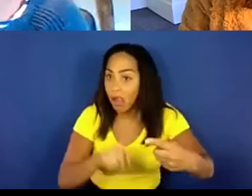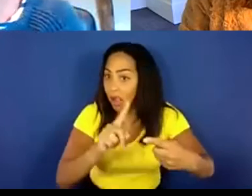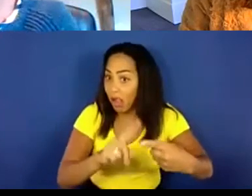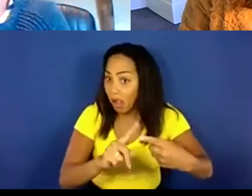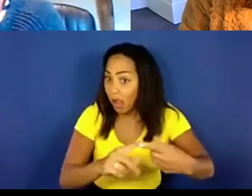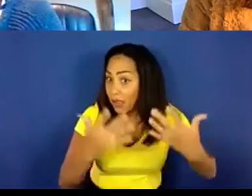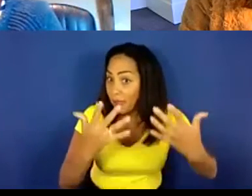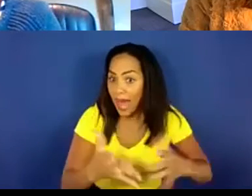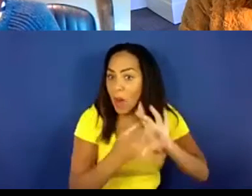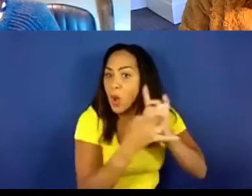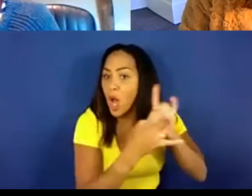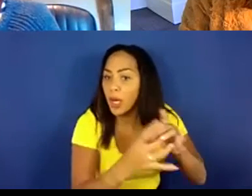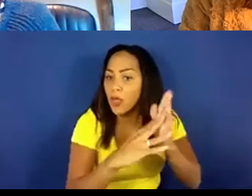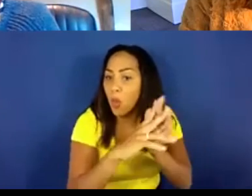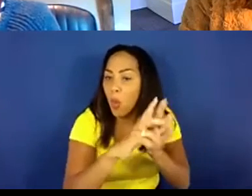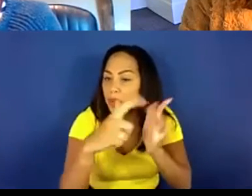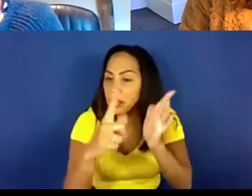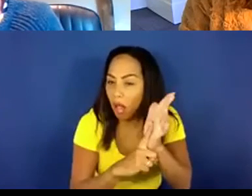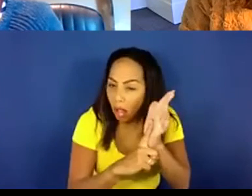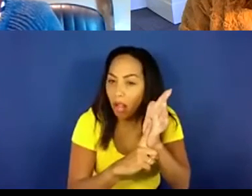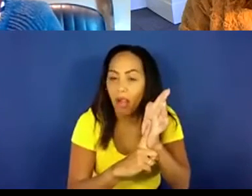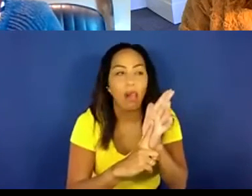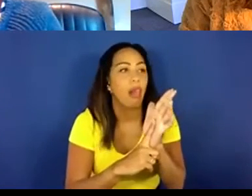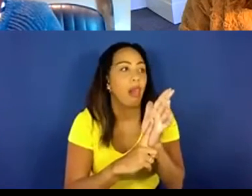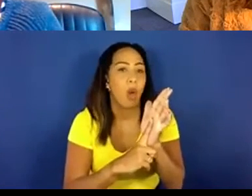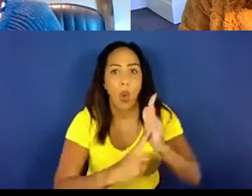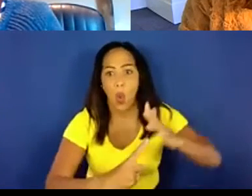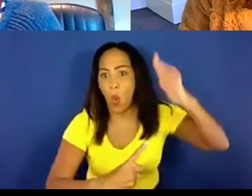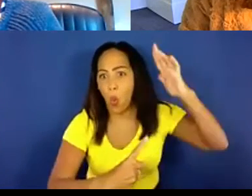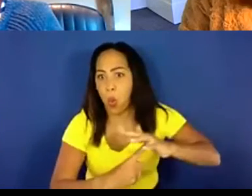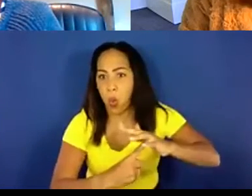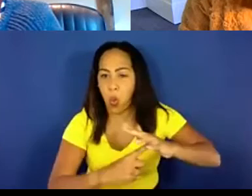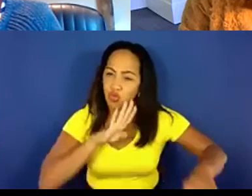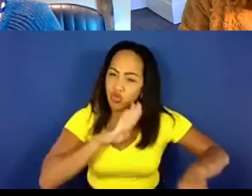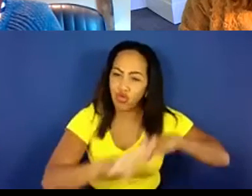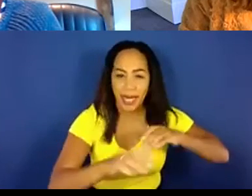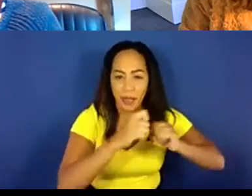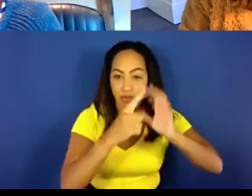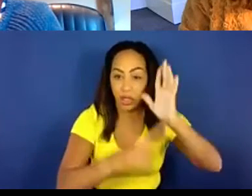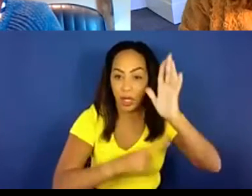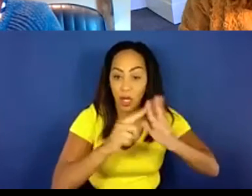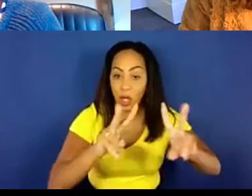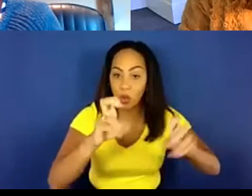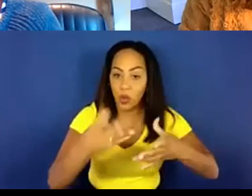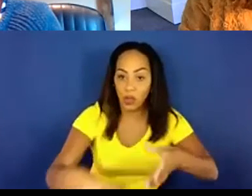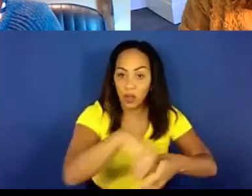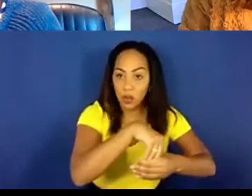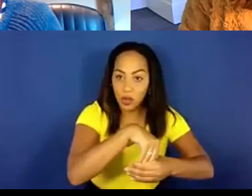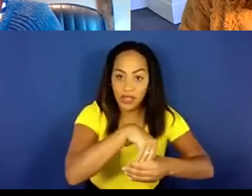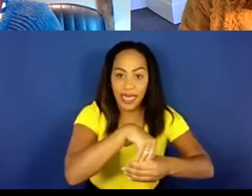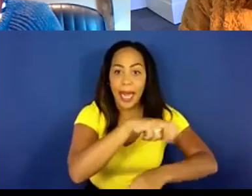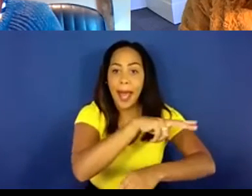with Wessel on this really significant training project called Inclusive Policing with Confidence. So we're going to be